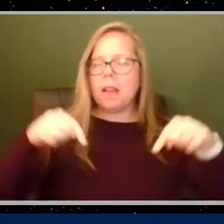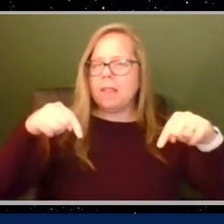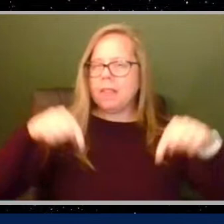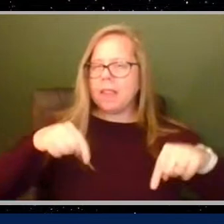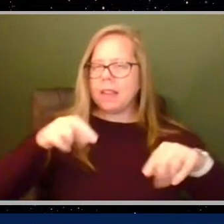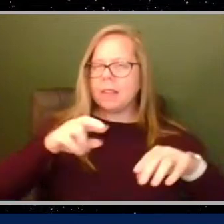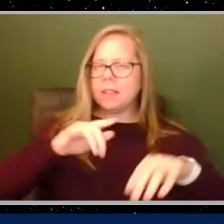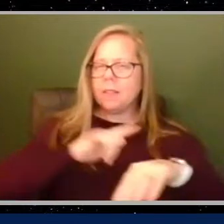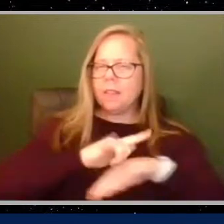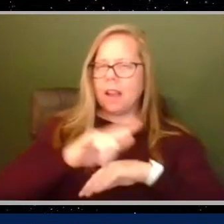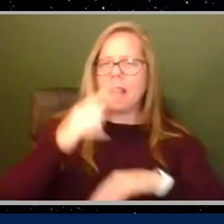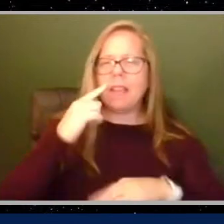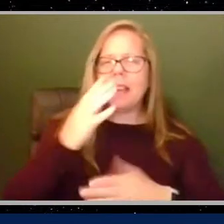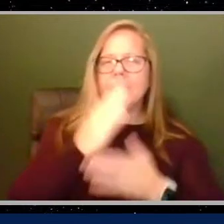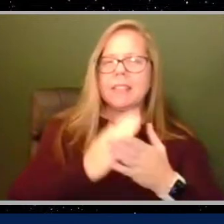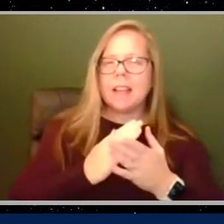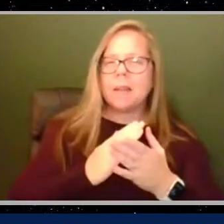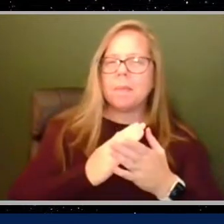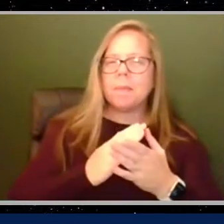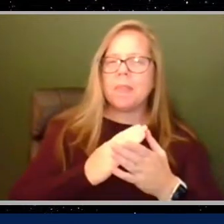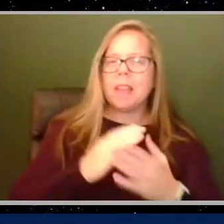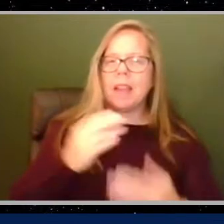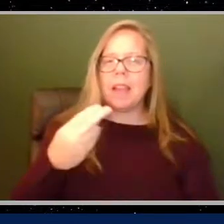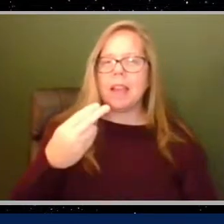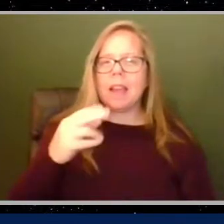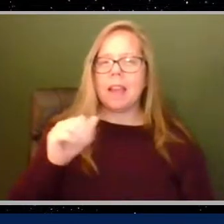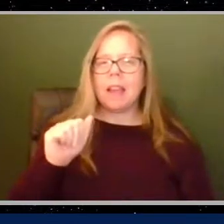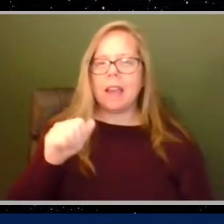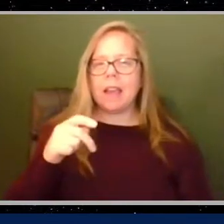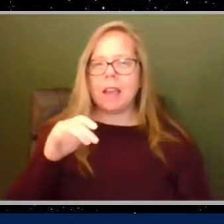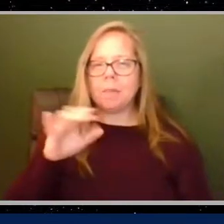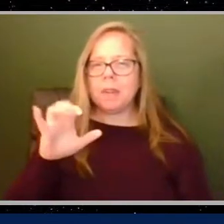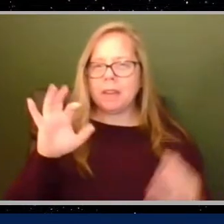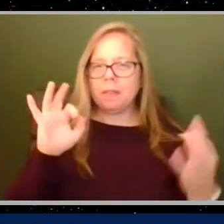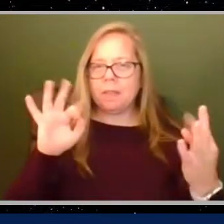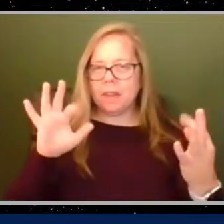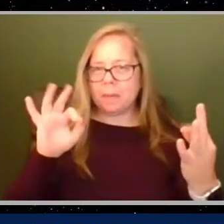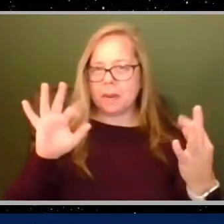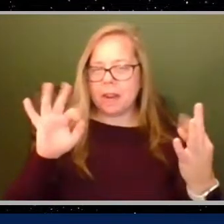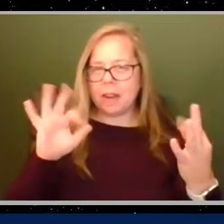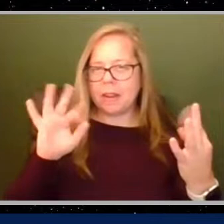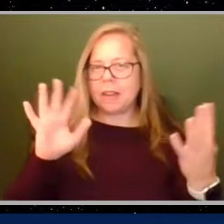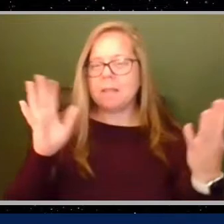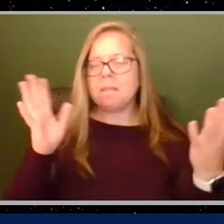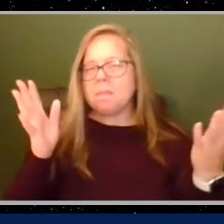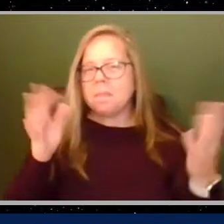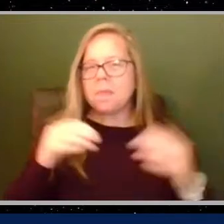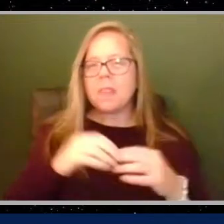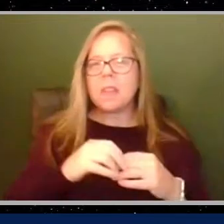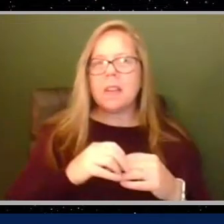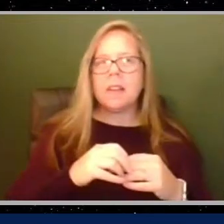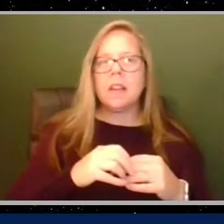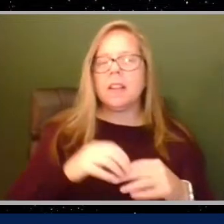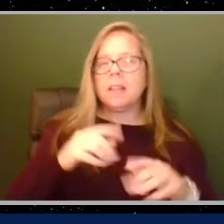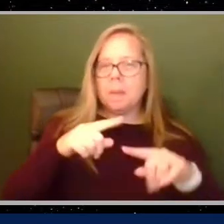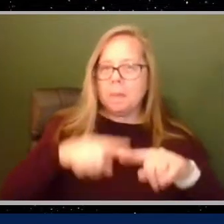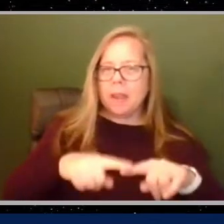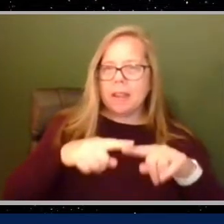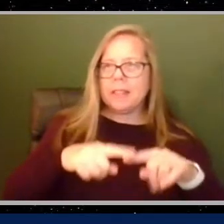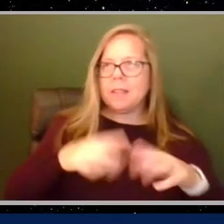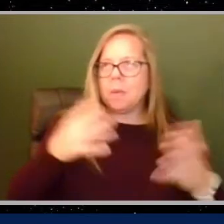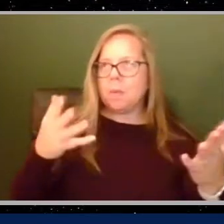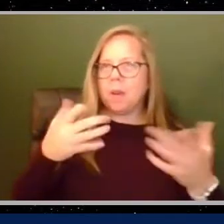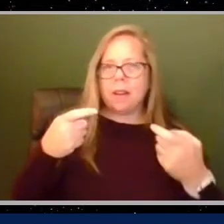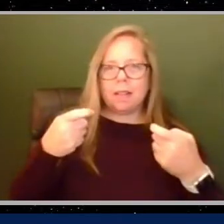some haptic feedback devices and again, we have to stay within the constraints of, what electronics we're